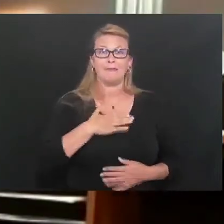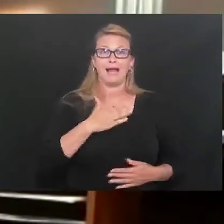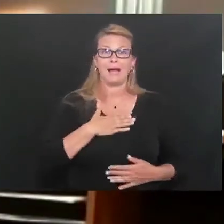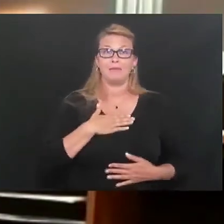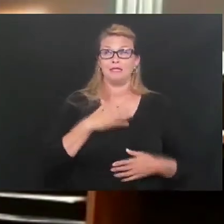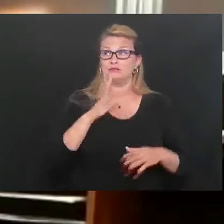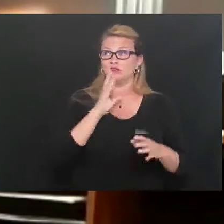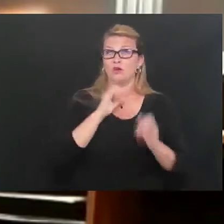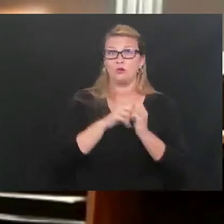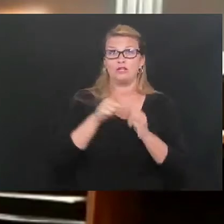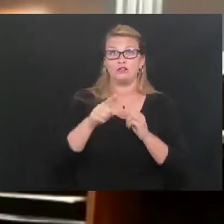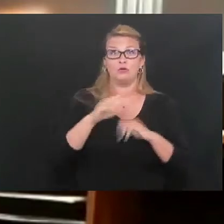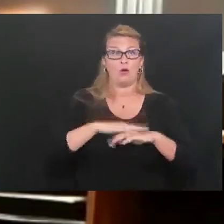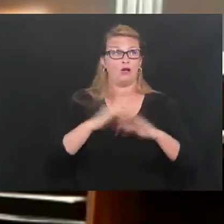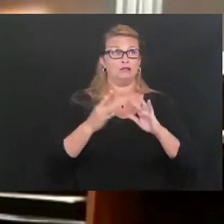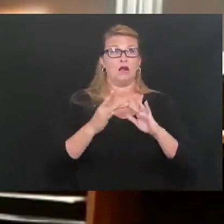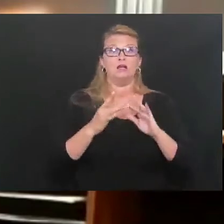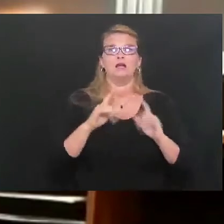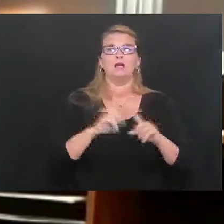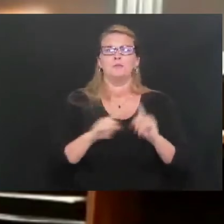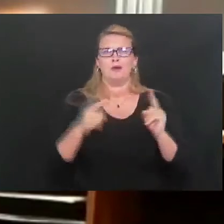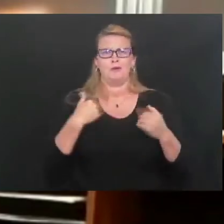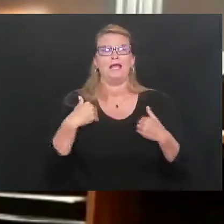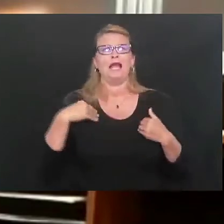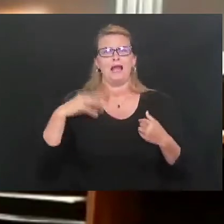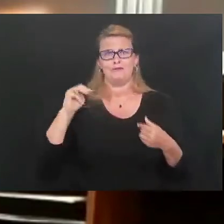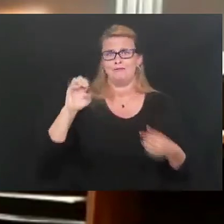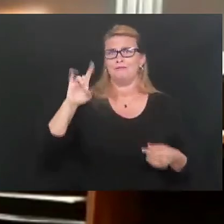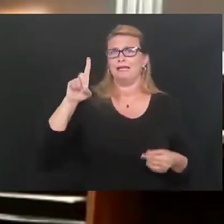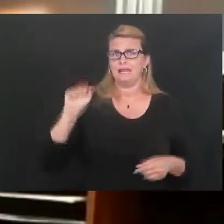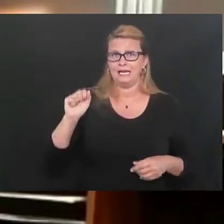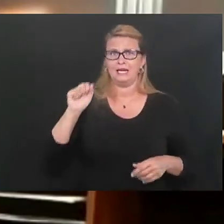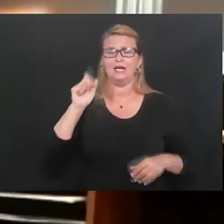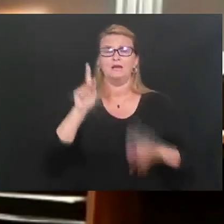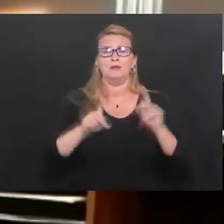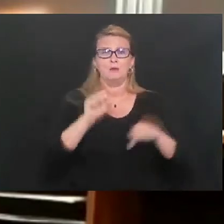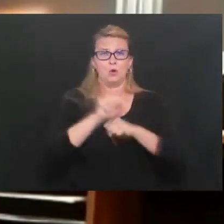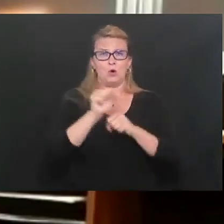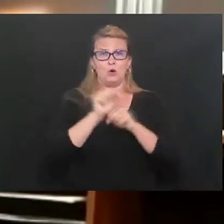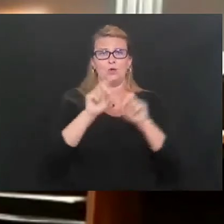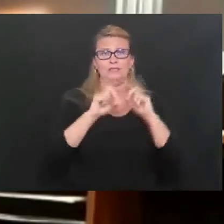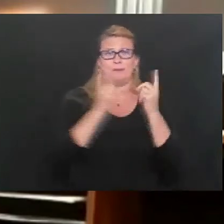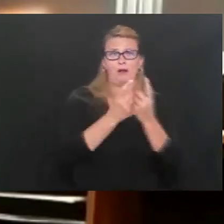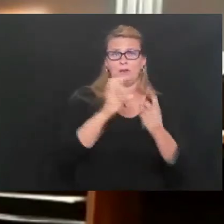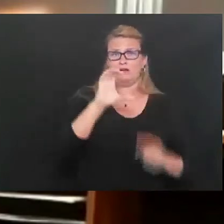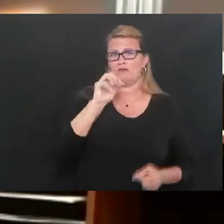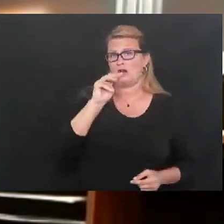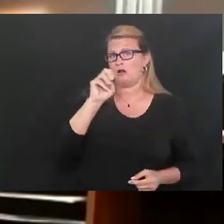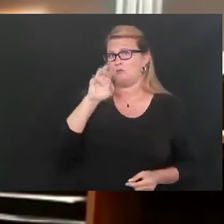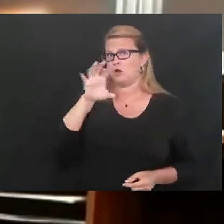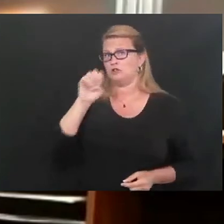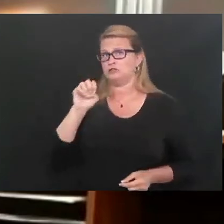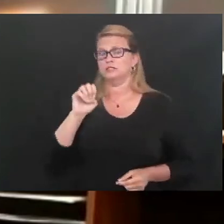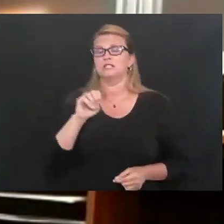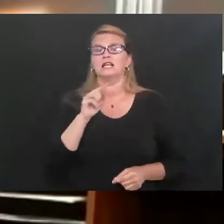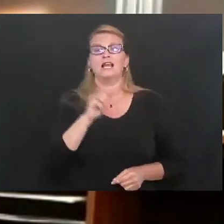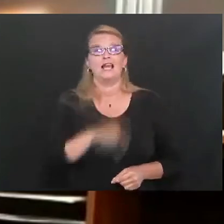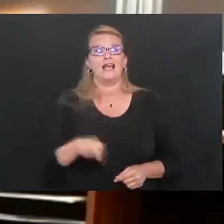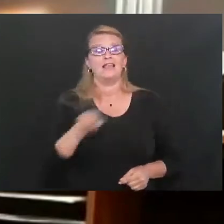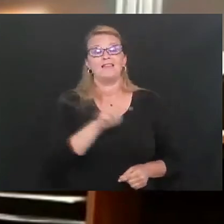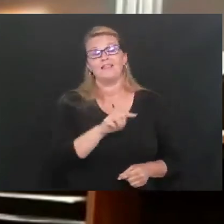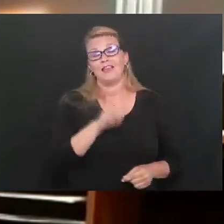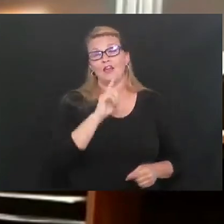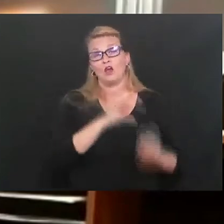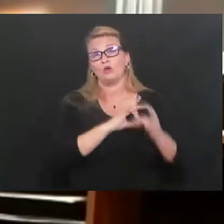but yes, we do have media folks through the Department of Commerce that responds to any inquiries as it relates to workforce or unemployment. So